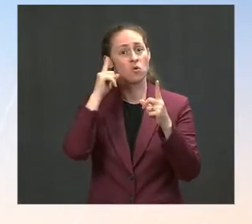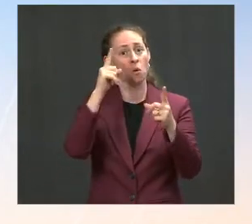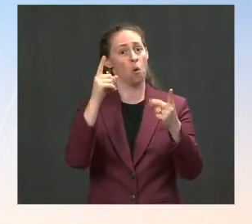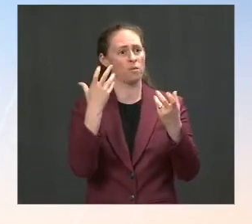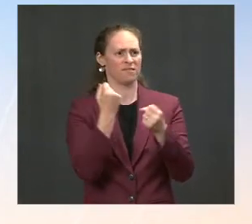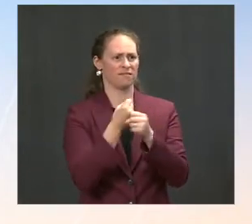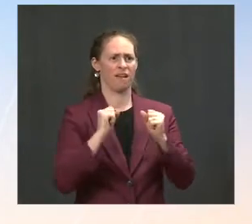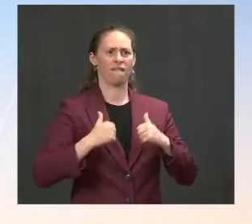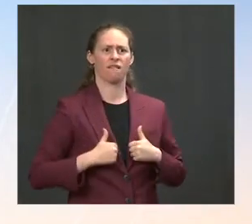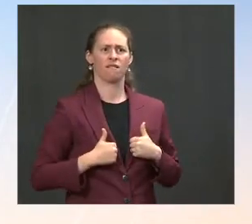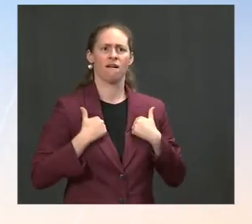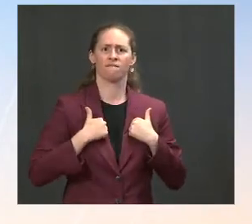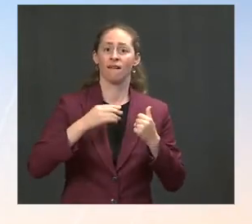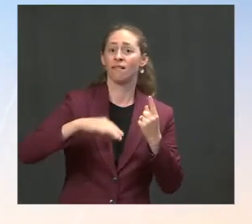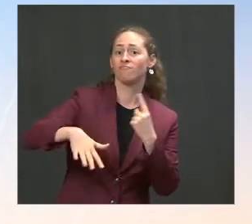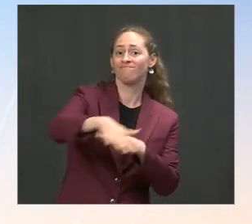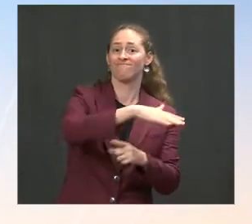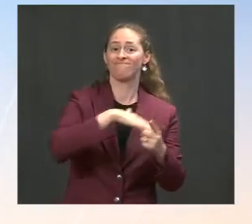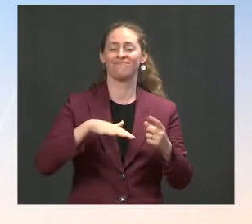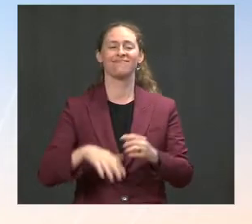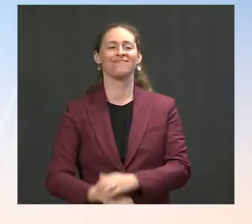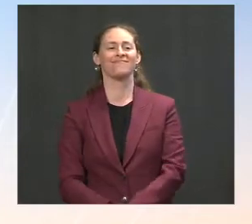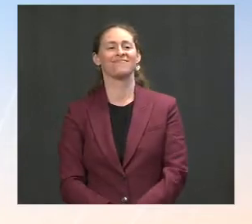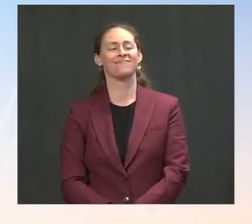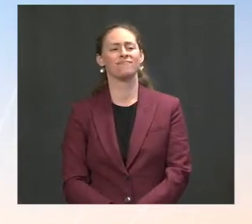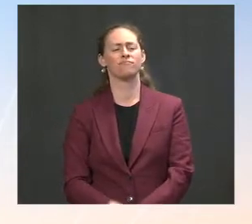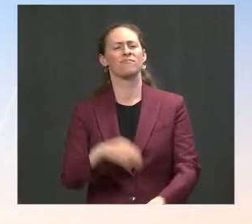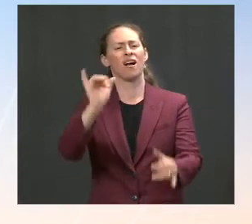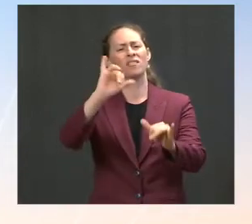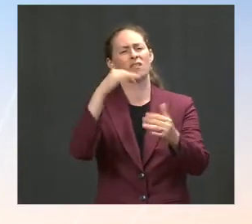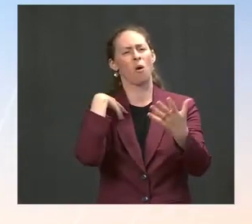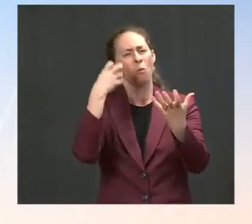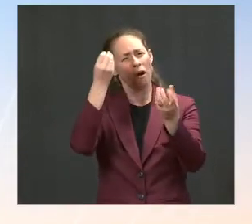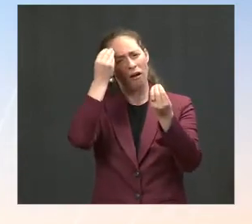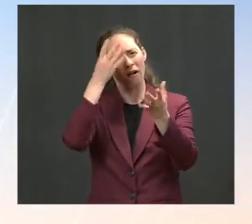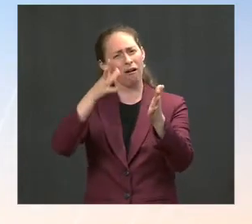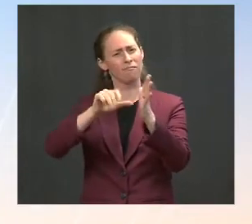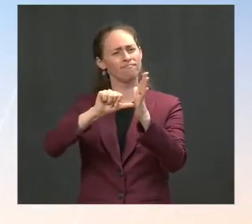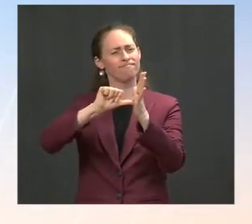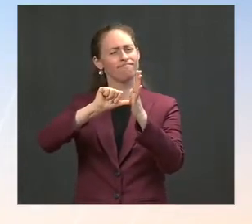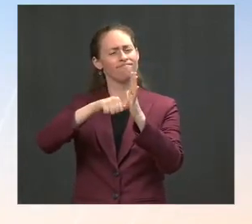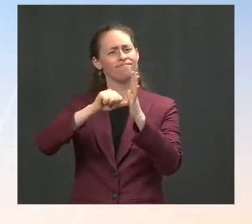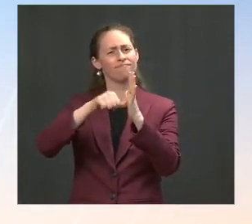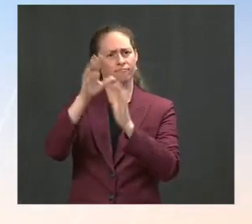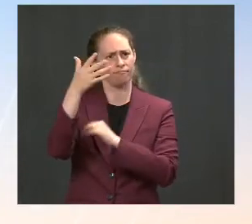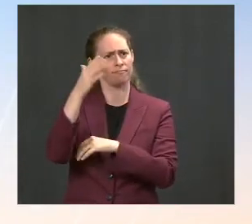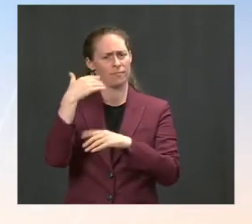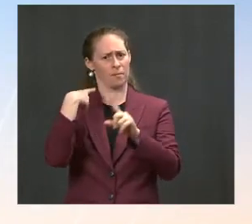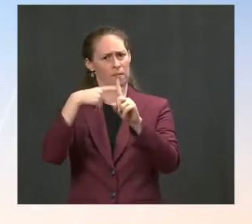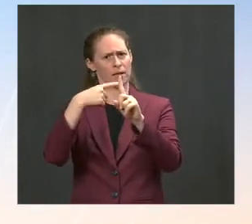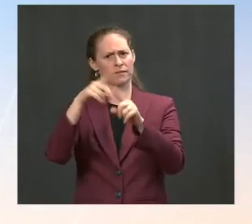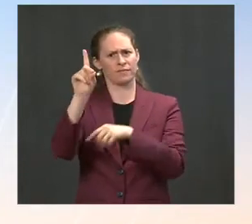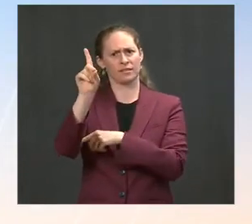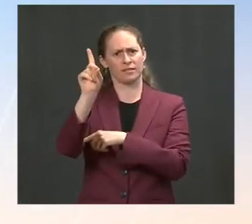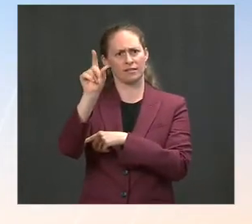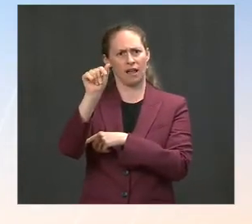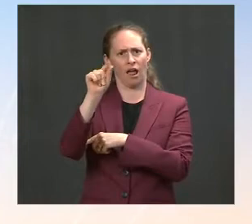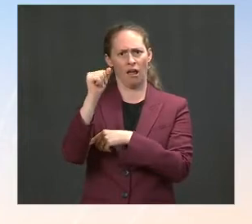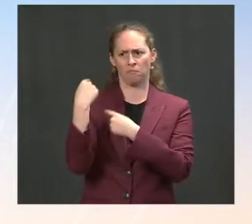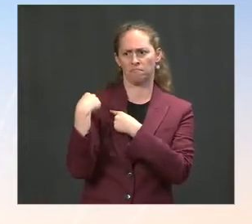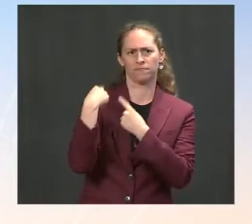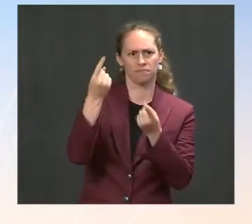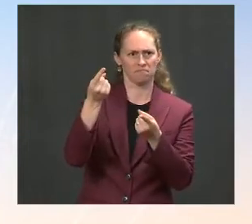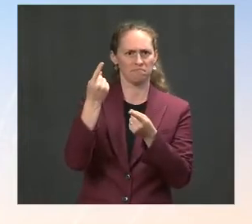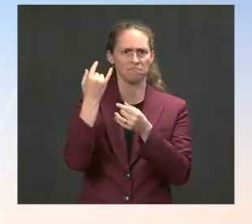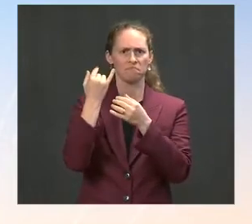people around them. I'd also note that we've seen some encouraging data over the last couple of weeks. The 5 states